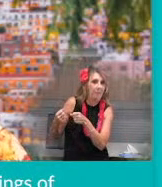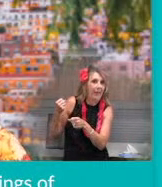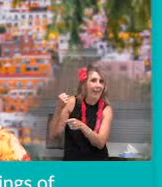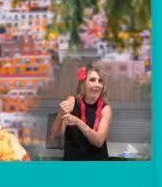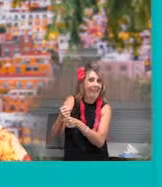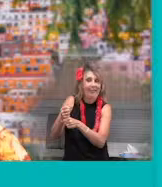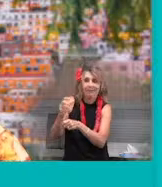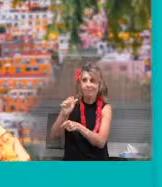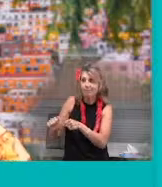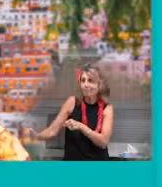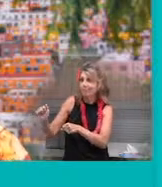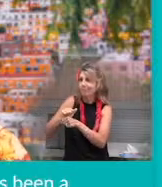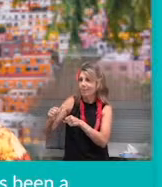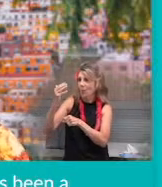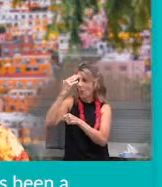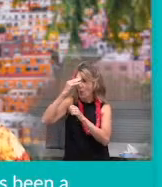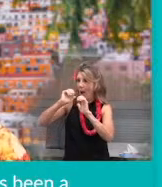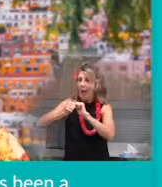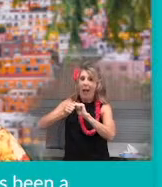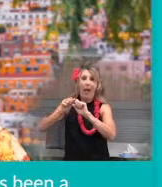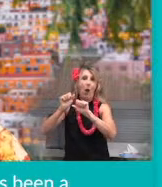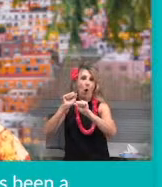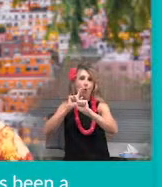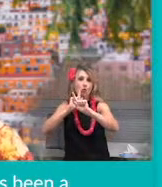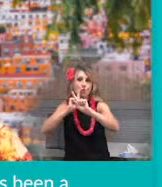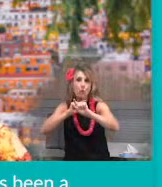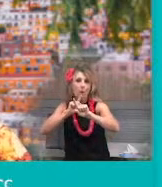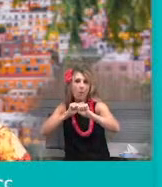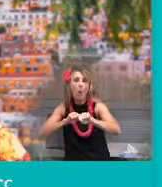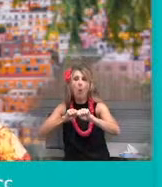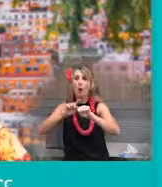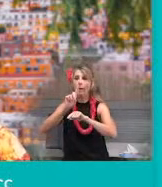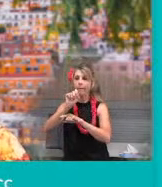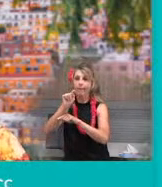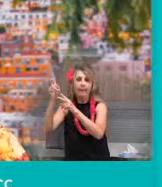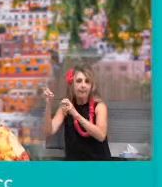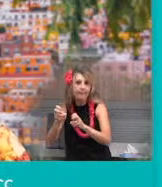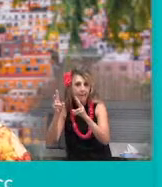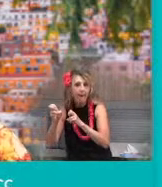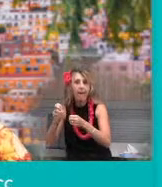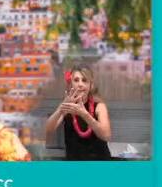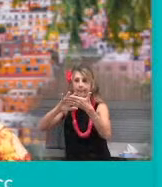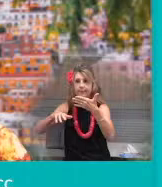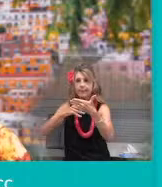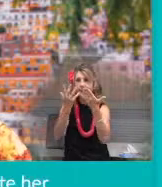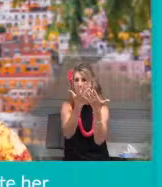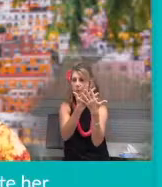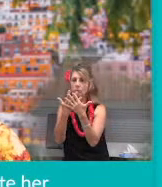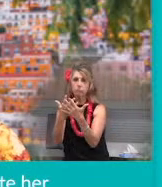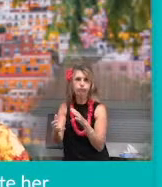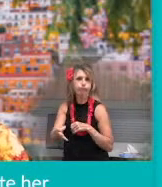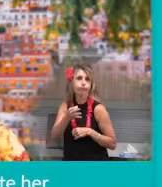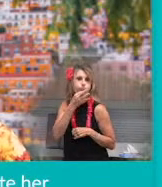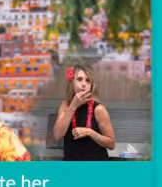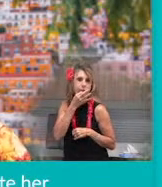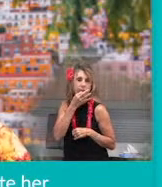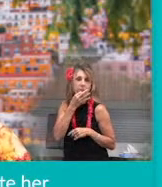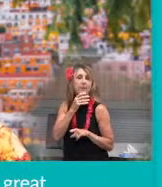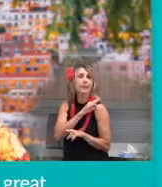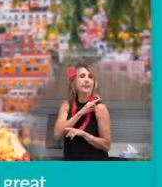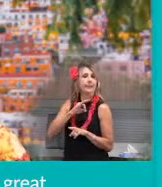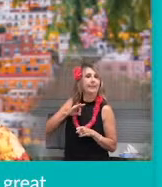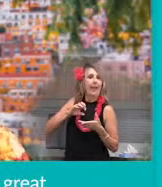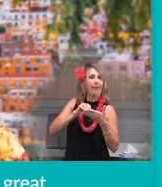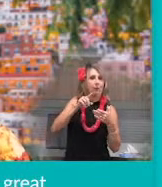the inner workings of reporting, data, and scheduling, which has been a tremendous asset to UCC. Staff and students appreciate